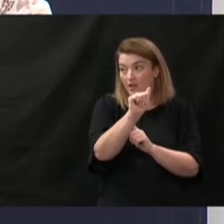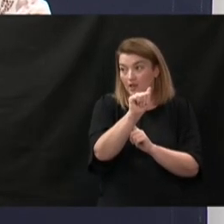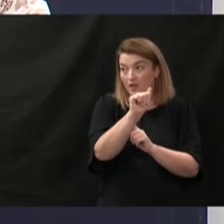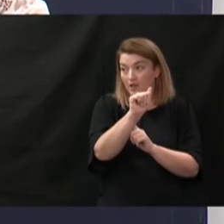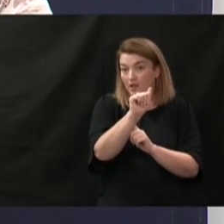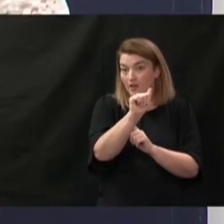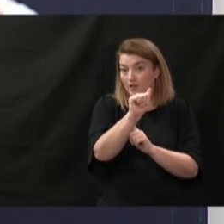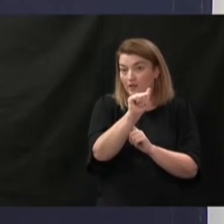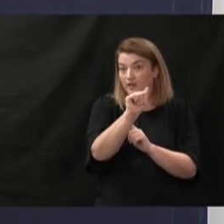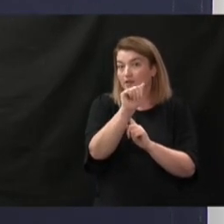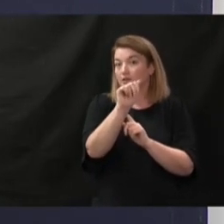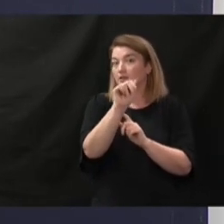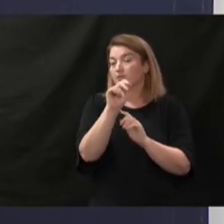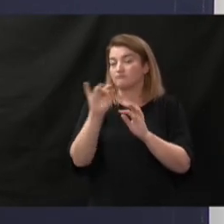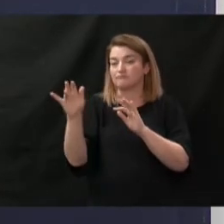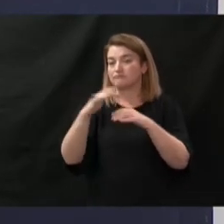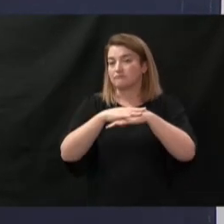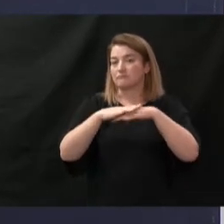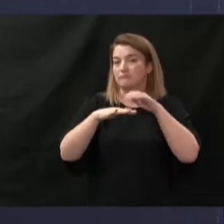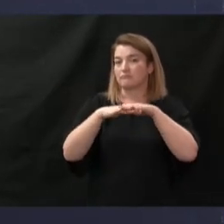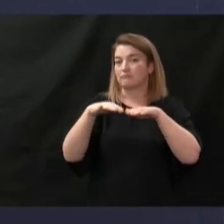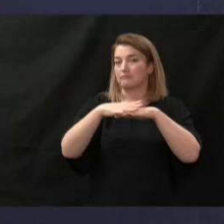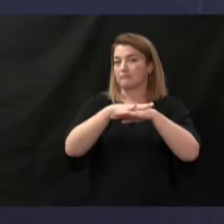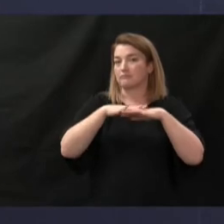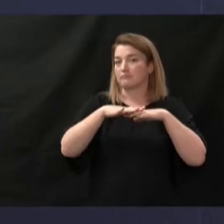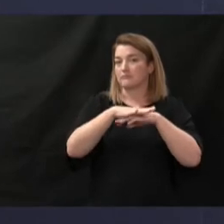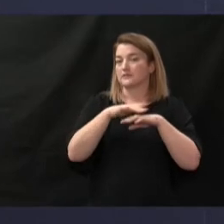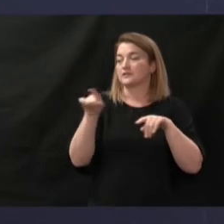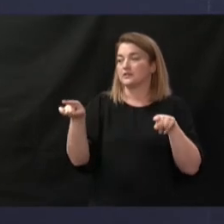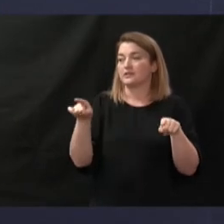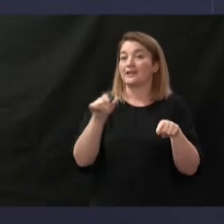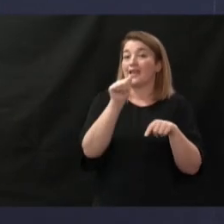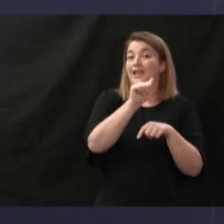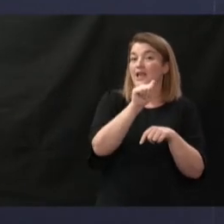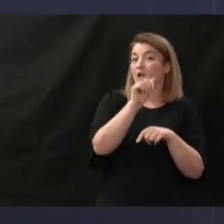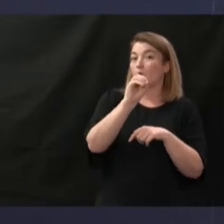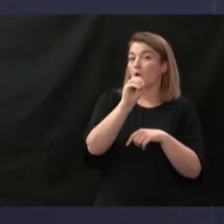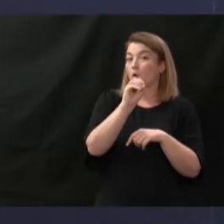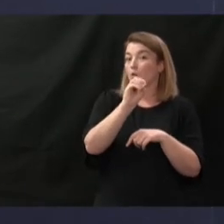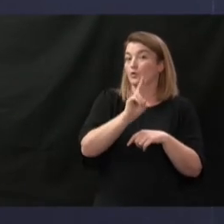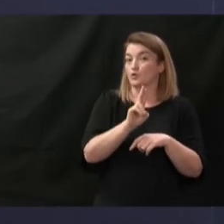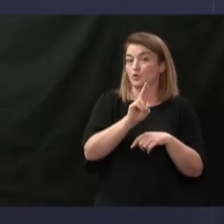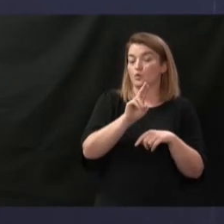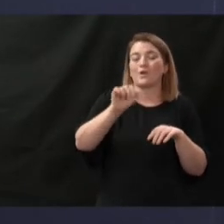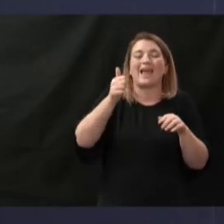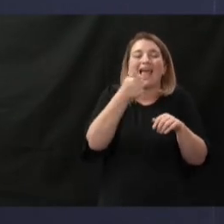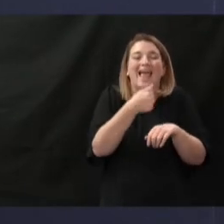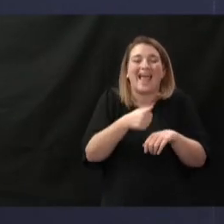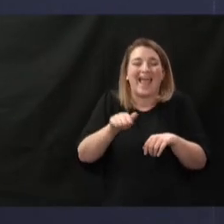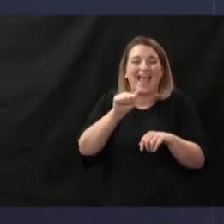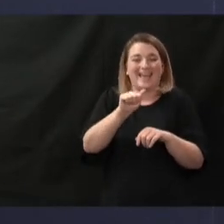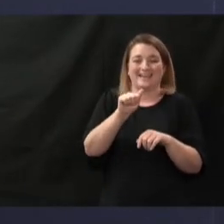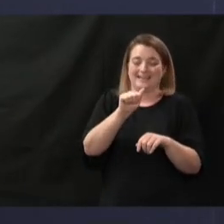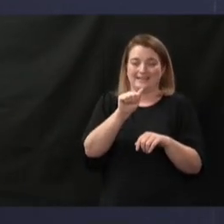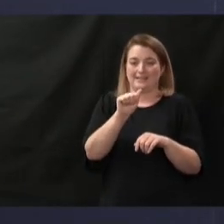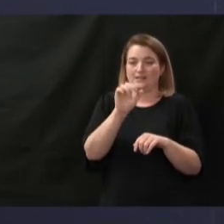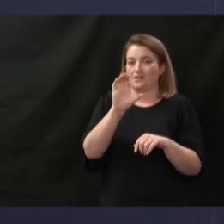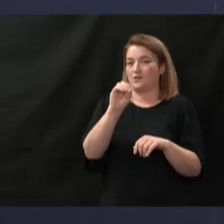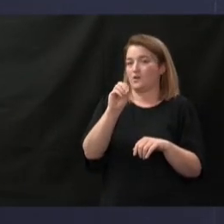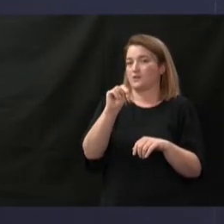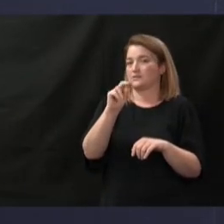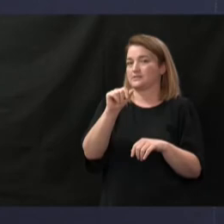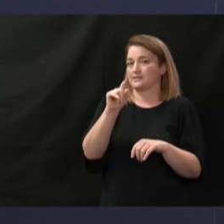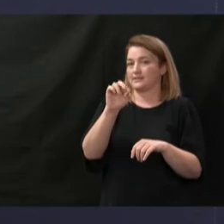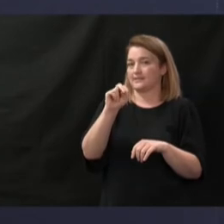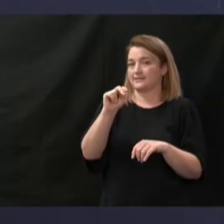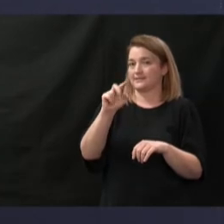A. An A, there's three letters, A, O, U, or any consonant. And when do we use